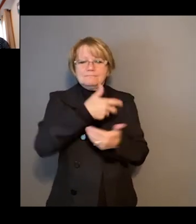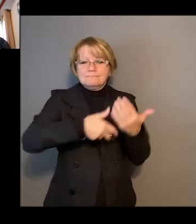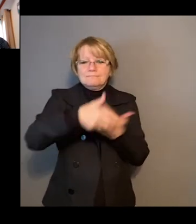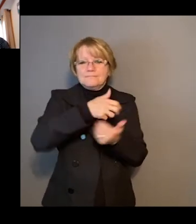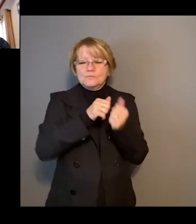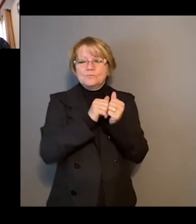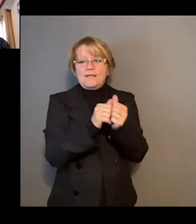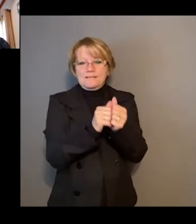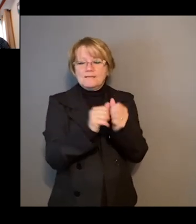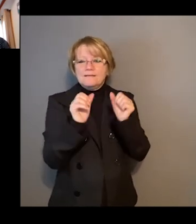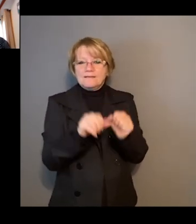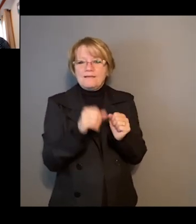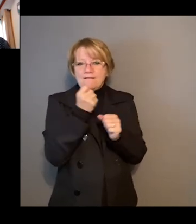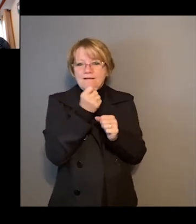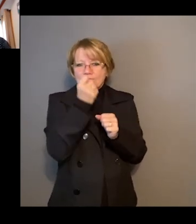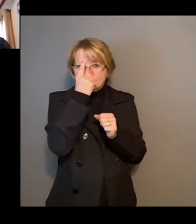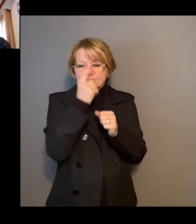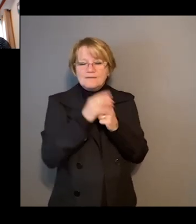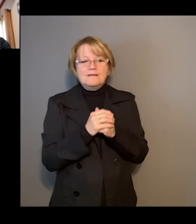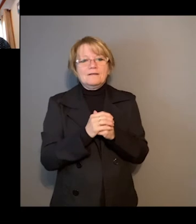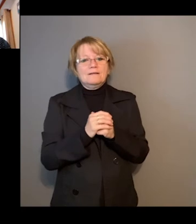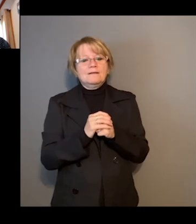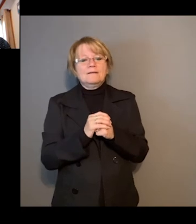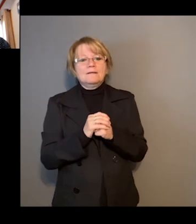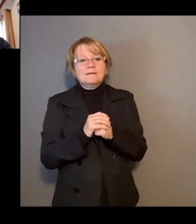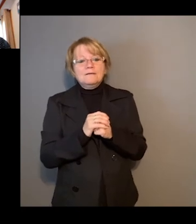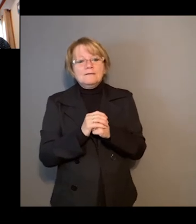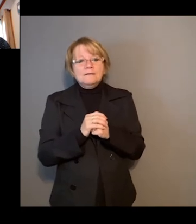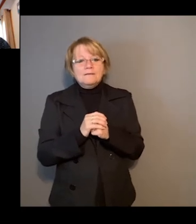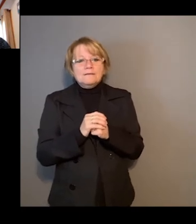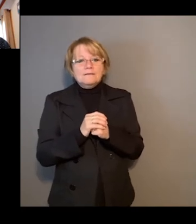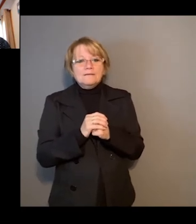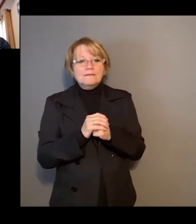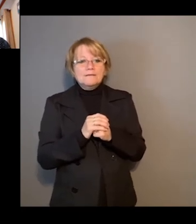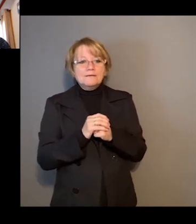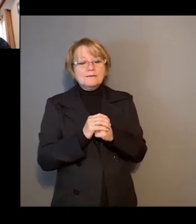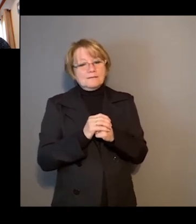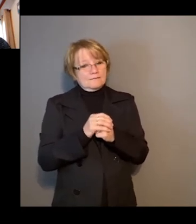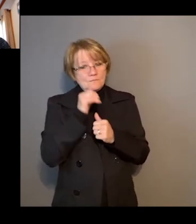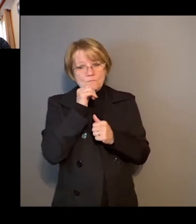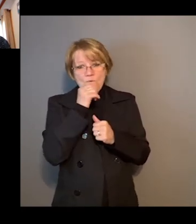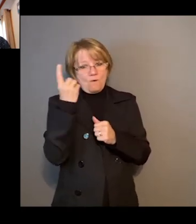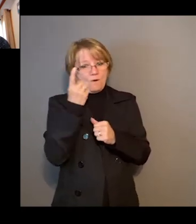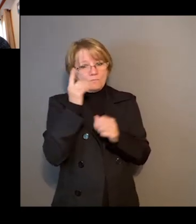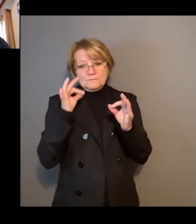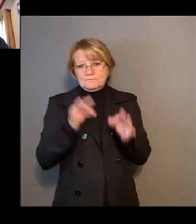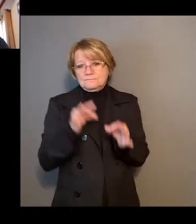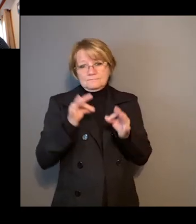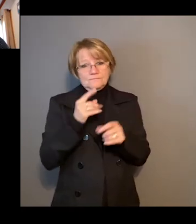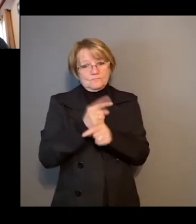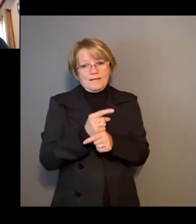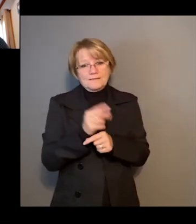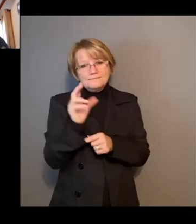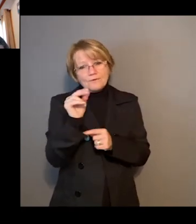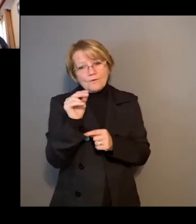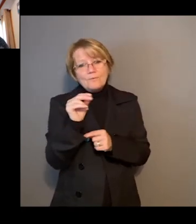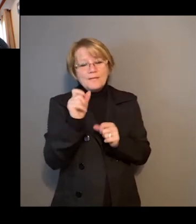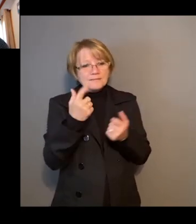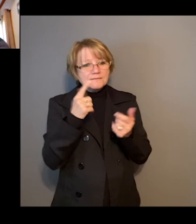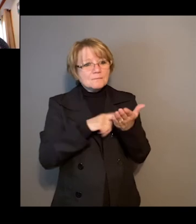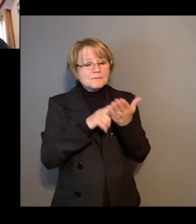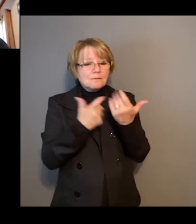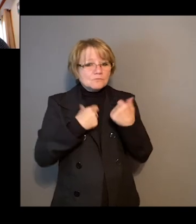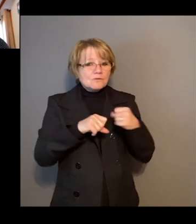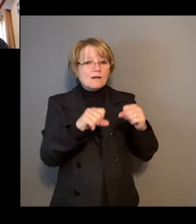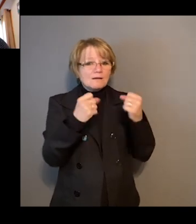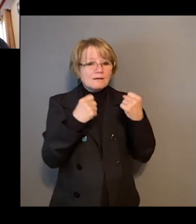what DT alluded to at the end, you're not always gonna get it right. We could try till we're blue in the face, and sometimes we just not